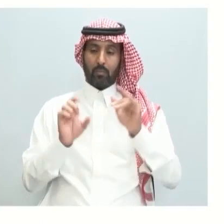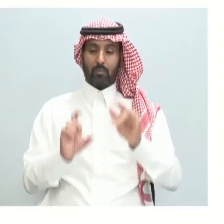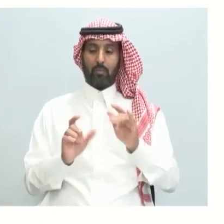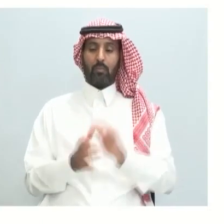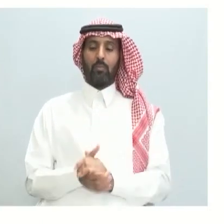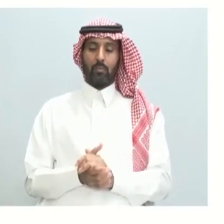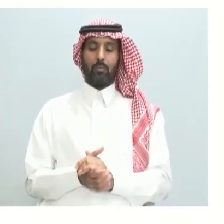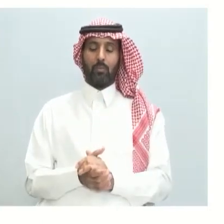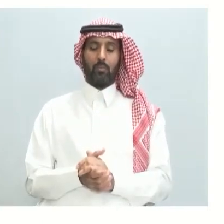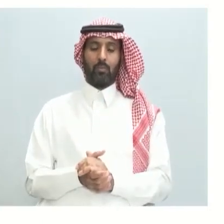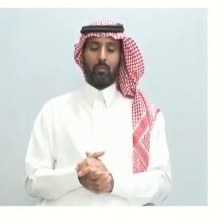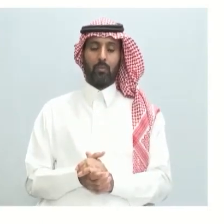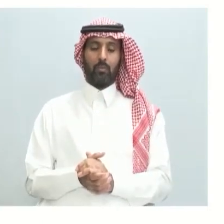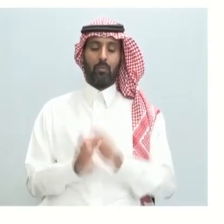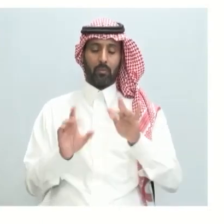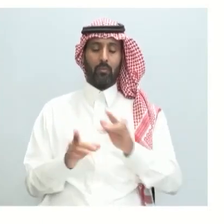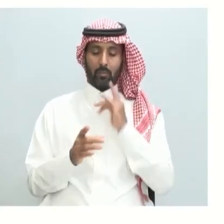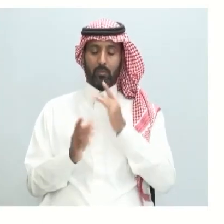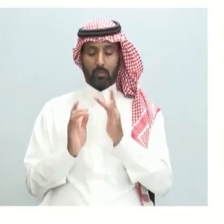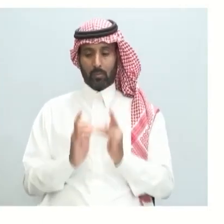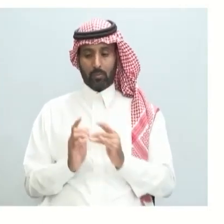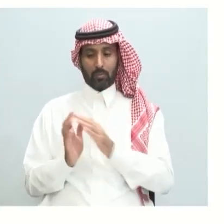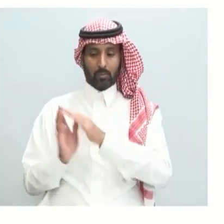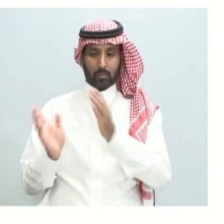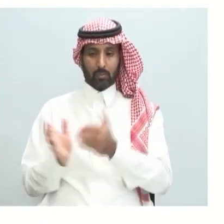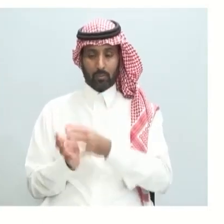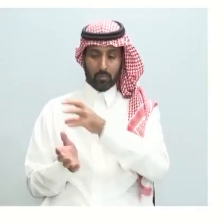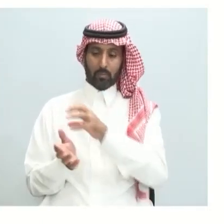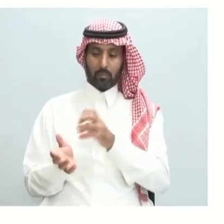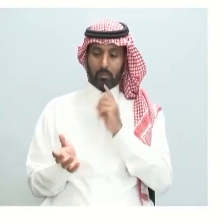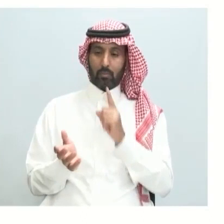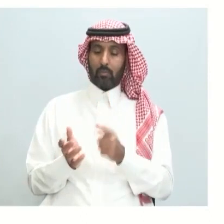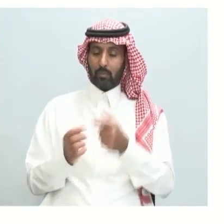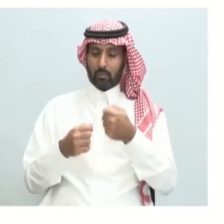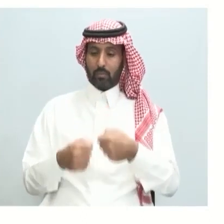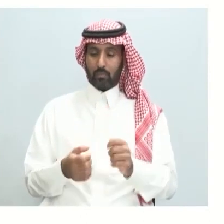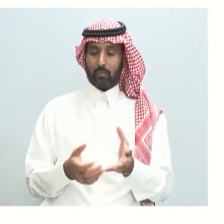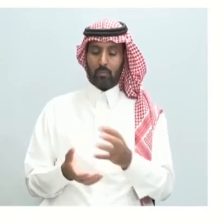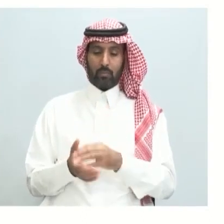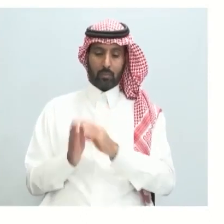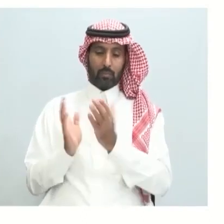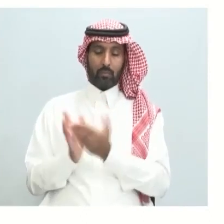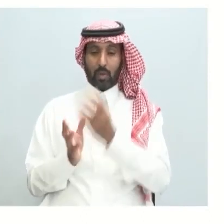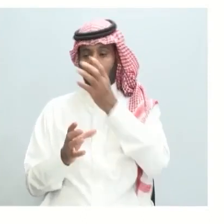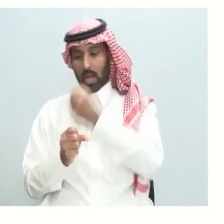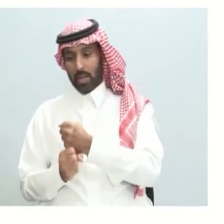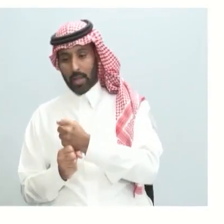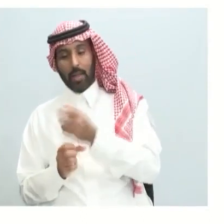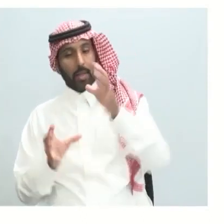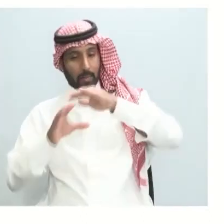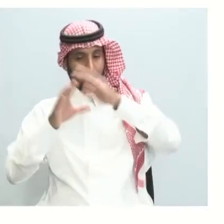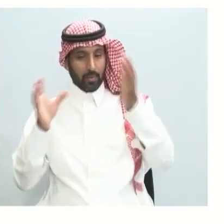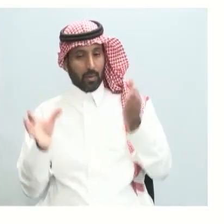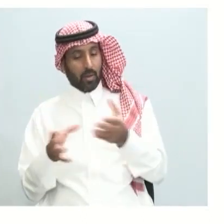or the chair or the desks, so the movable objects that you put in a room. Shelter, to protect